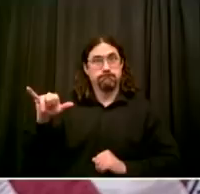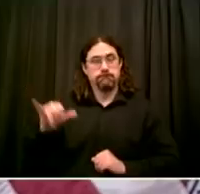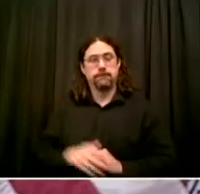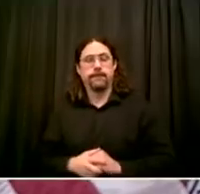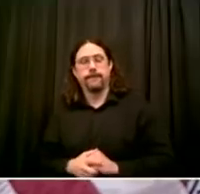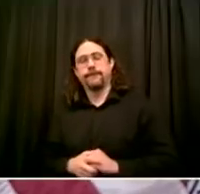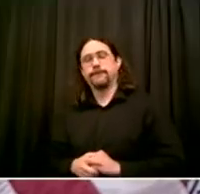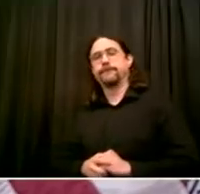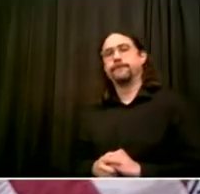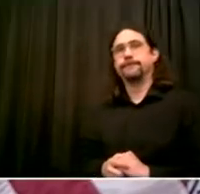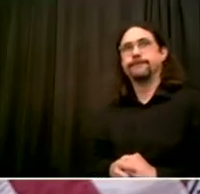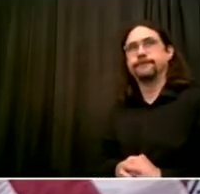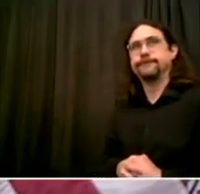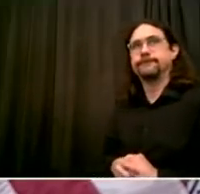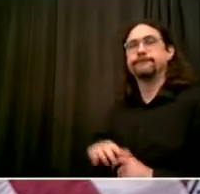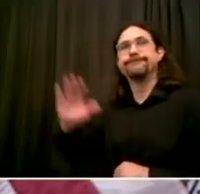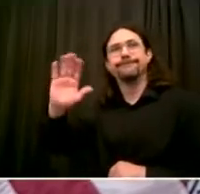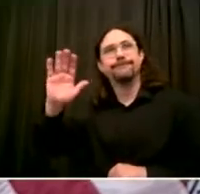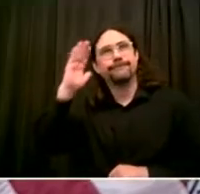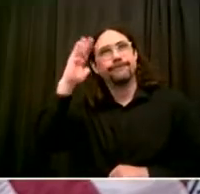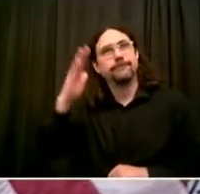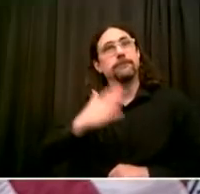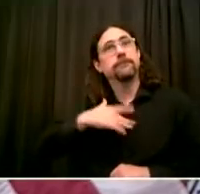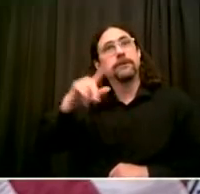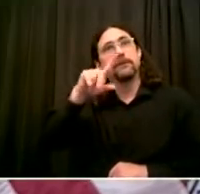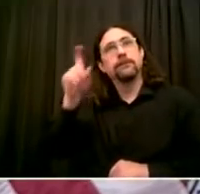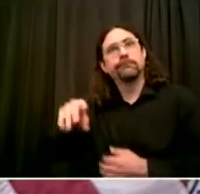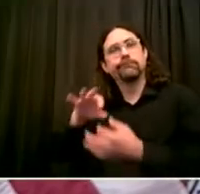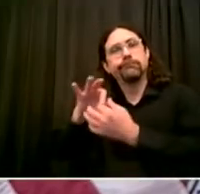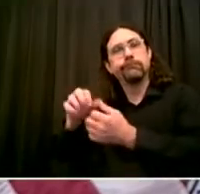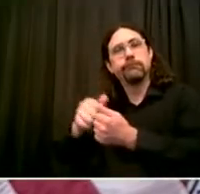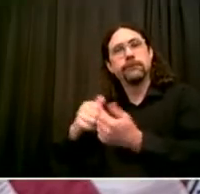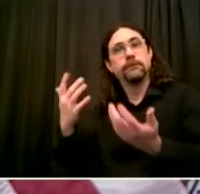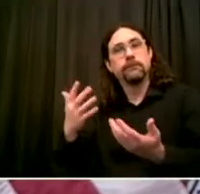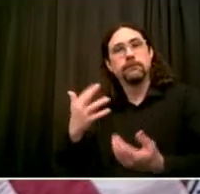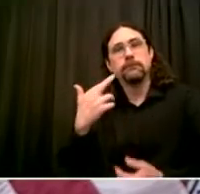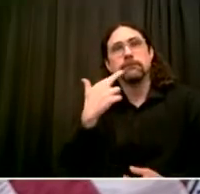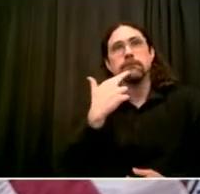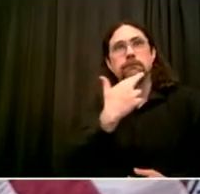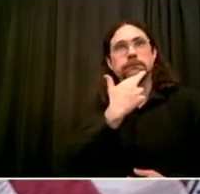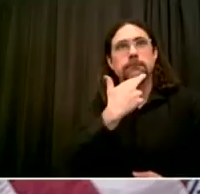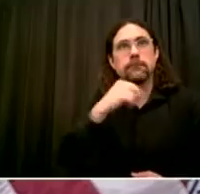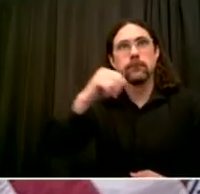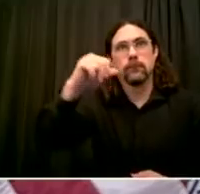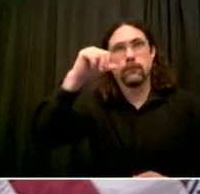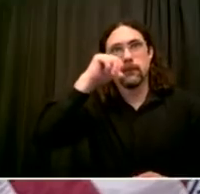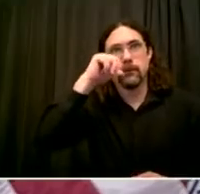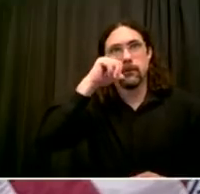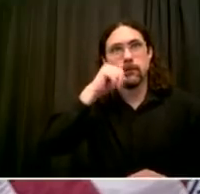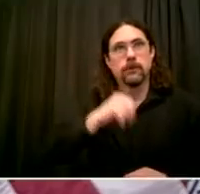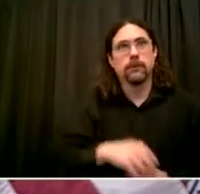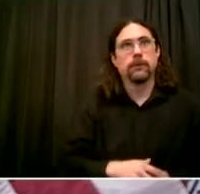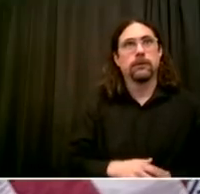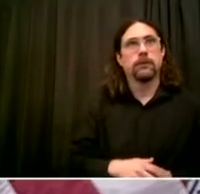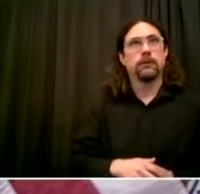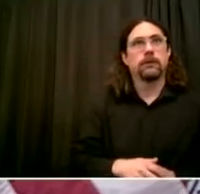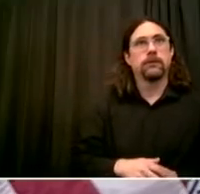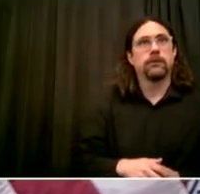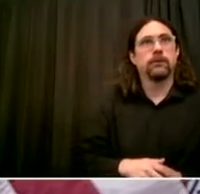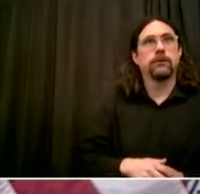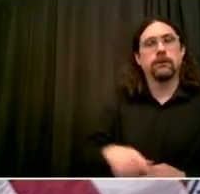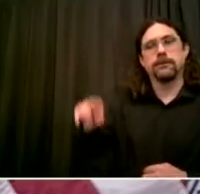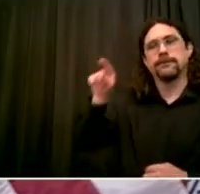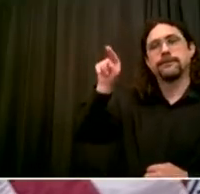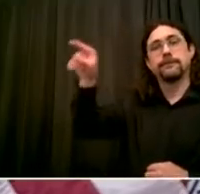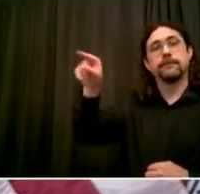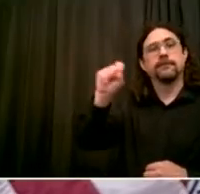city. San Francisco just announced a plan to open up streets and sidewalks to diners, including free permits, and California has had more guidance for